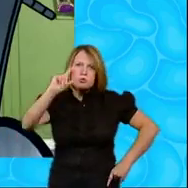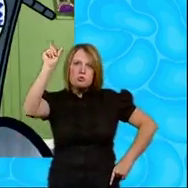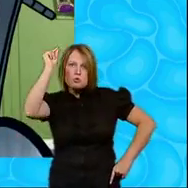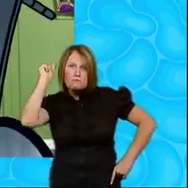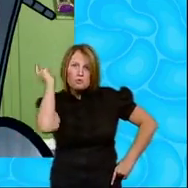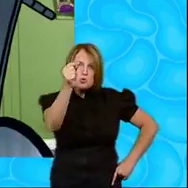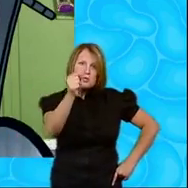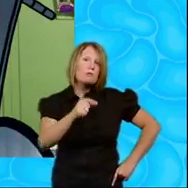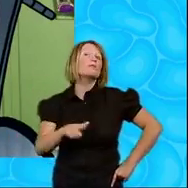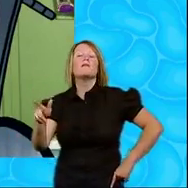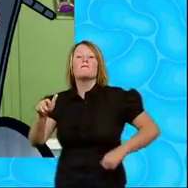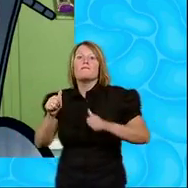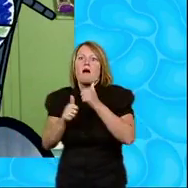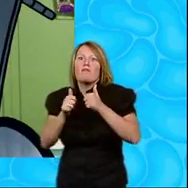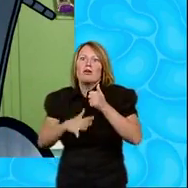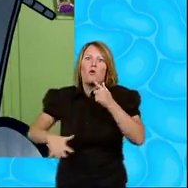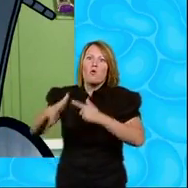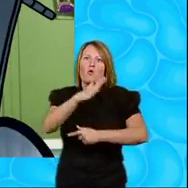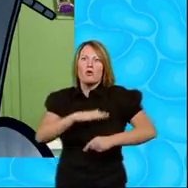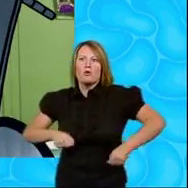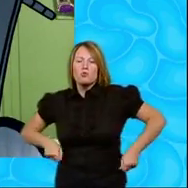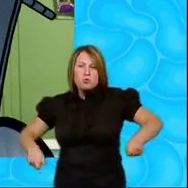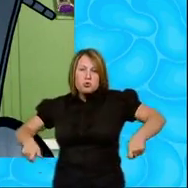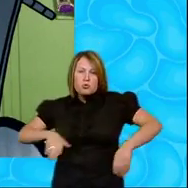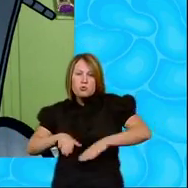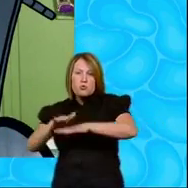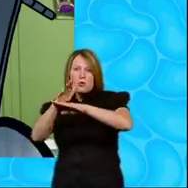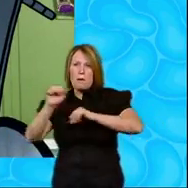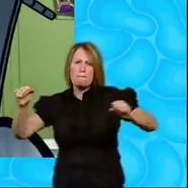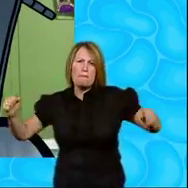everybody's favourite superhero. His superpowers